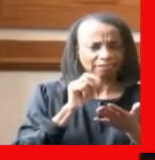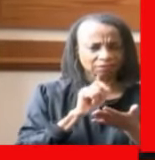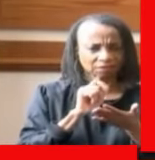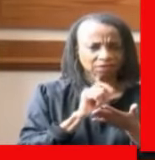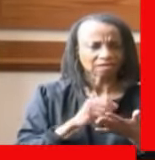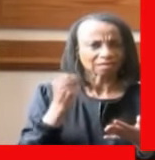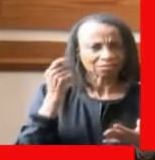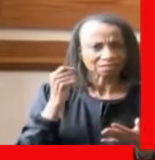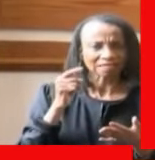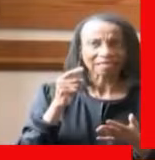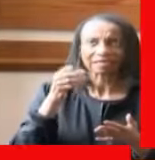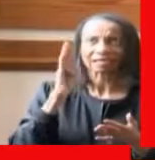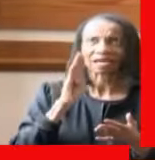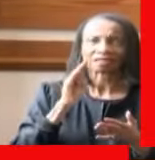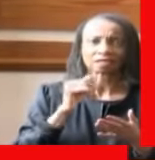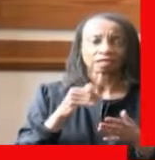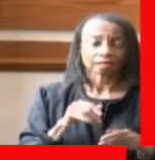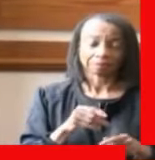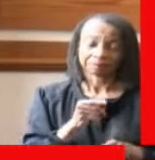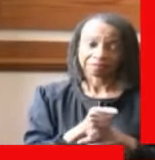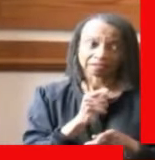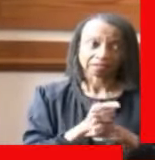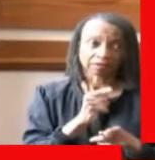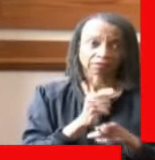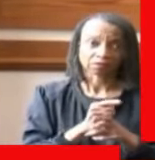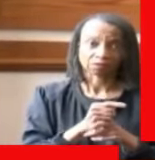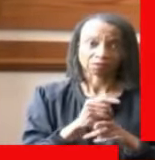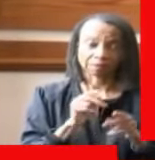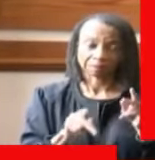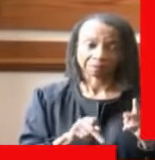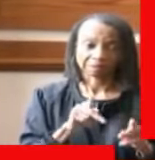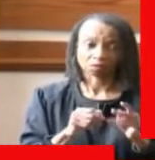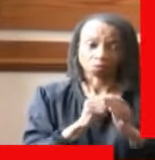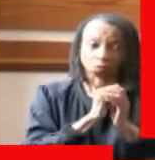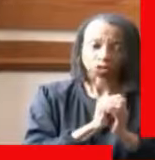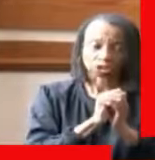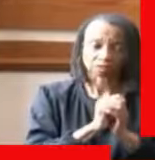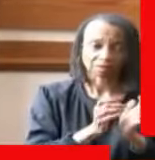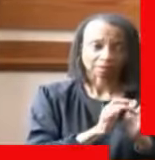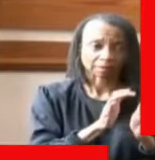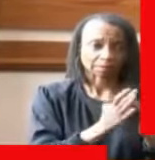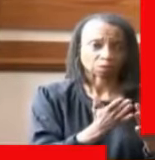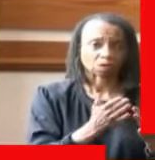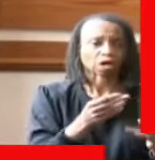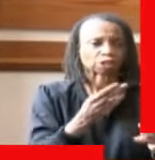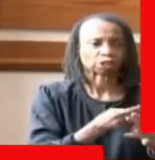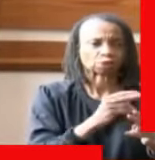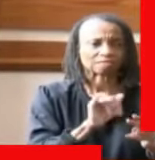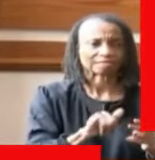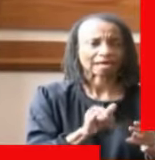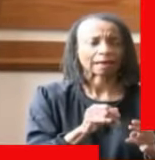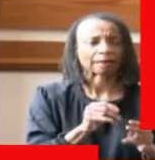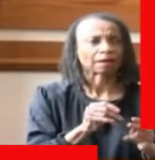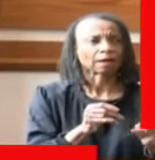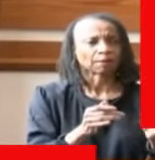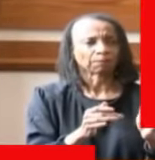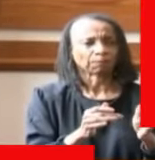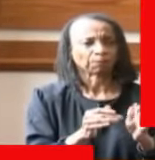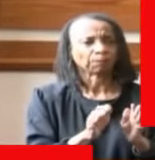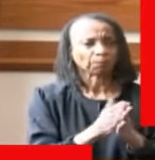the book. Be wary of those who use the book in order to beat you down. Slaves, obey your